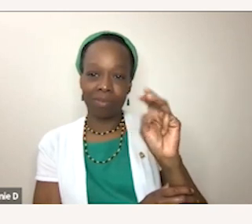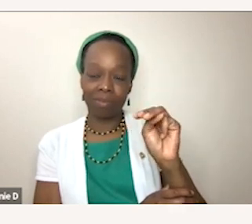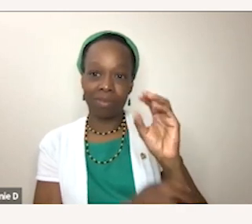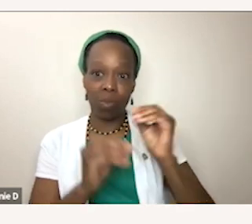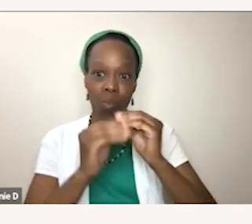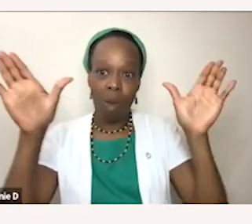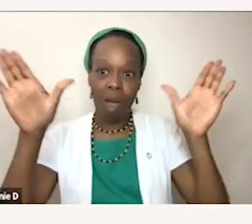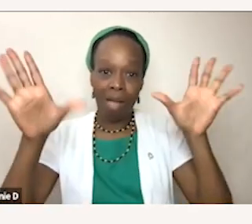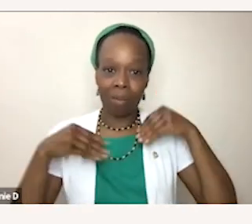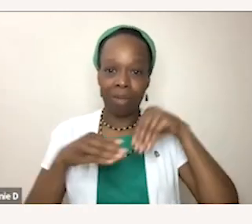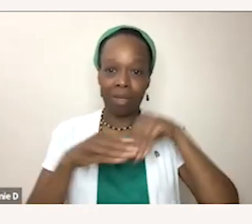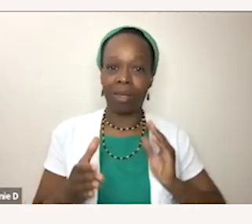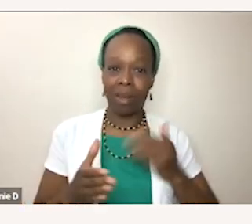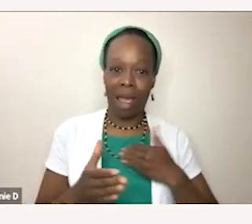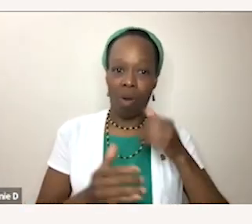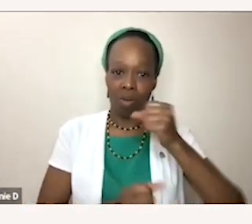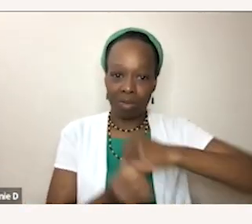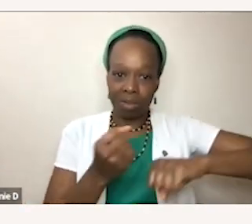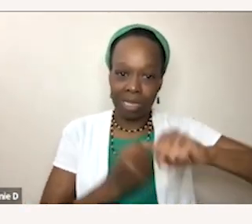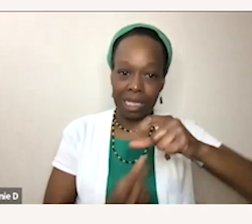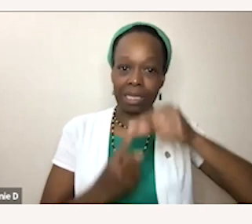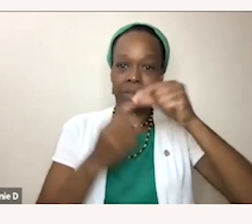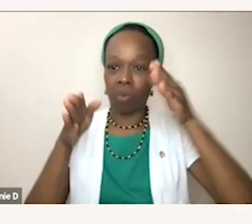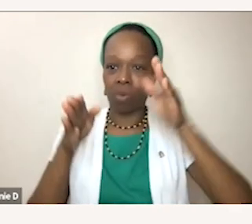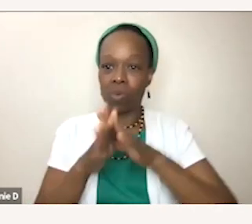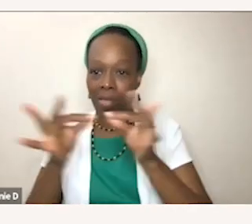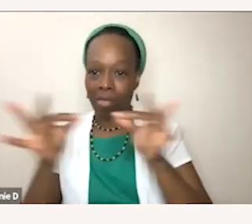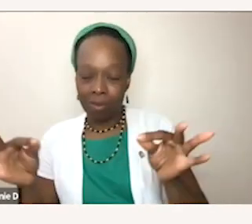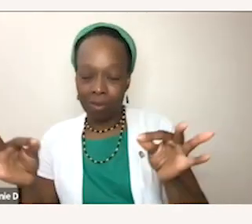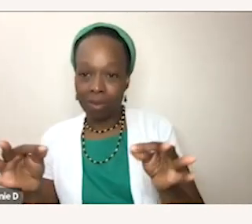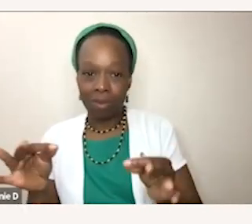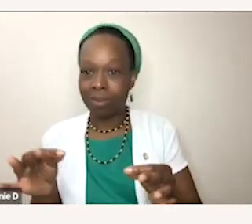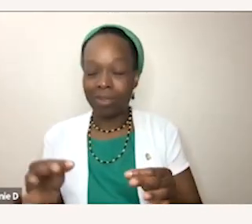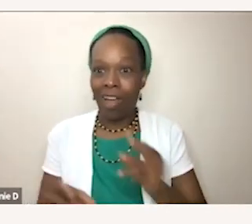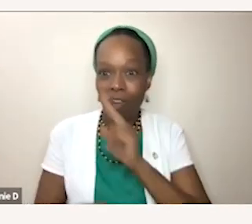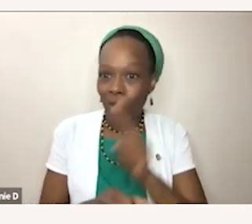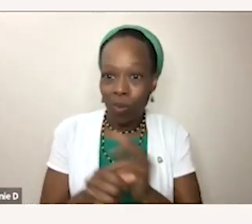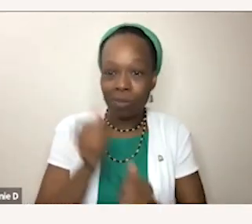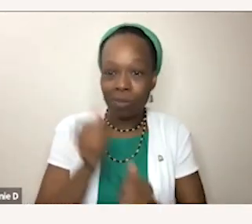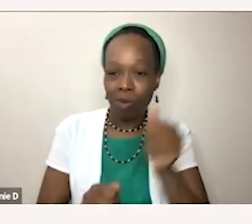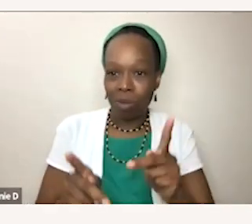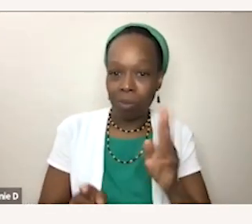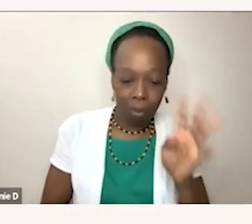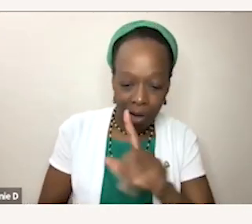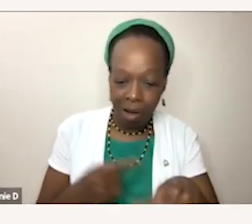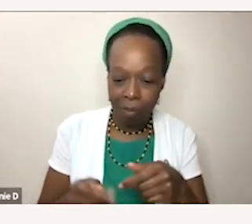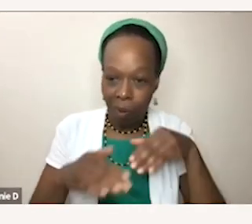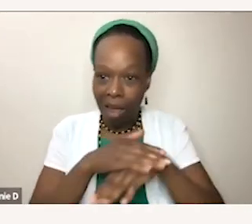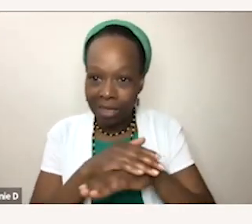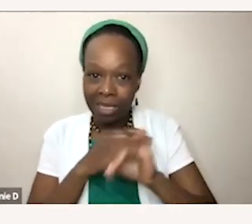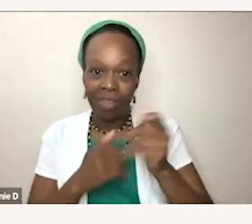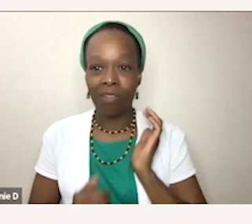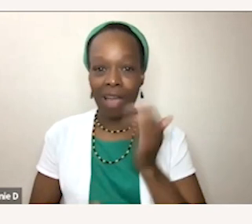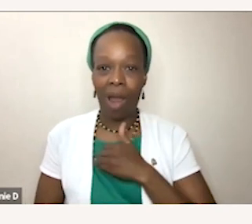particularly when it comes to our language. No wonder most people don't care about access or equality when it comes to people with disabilities if our everyday